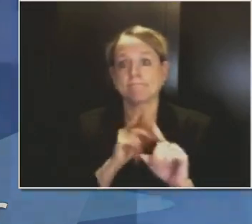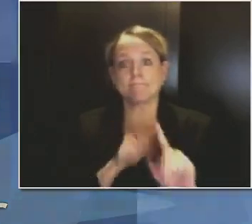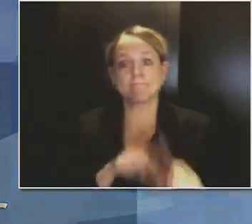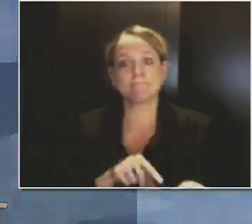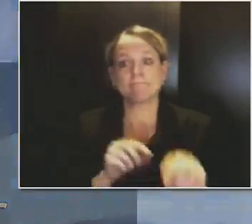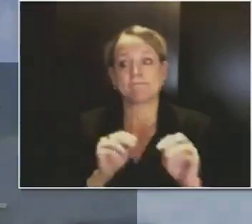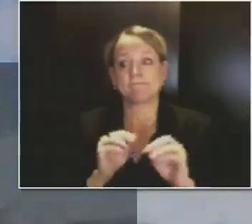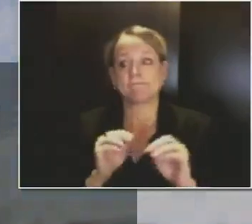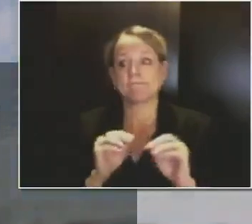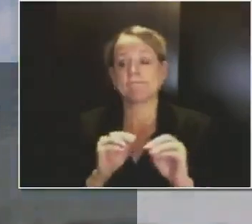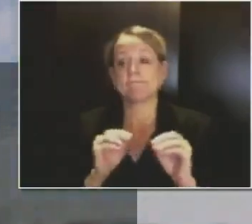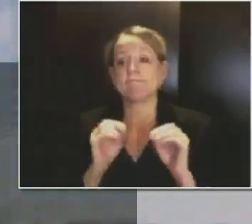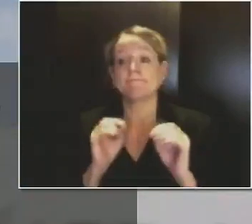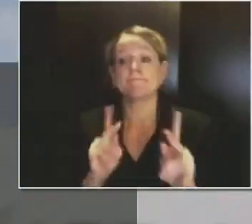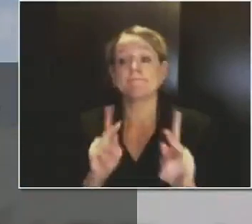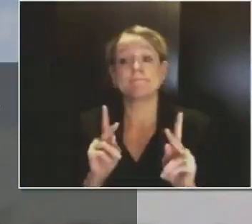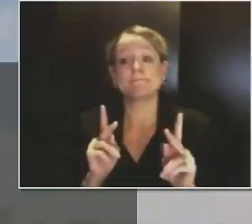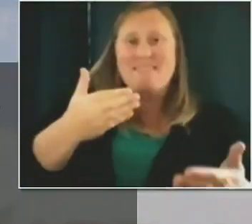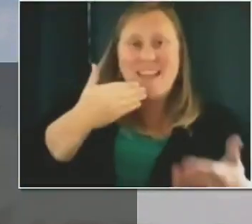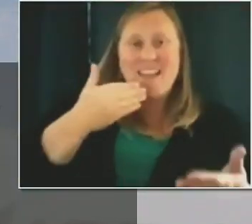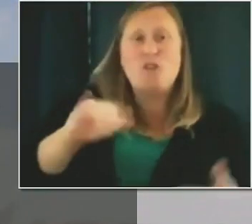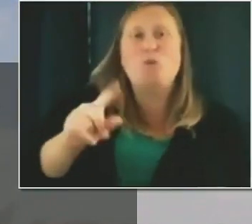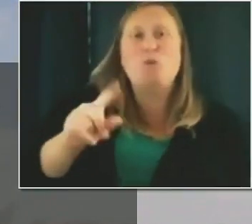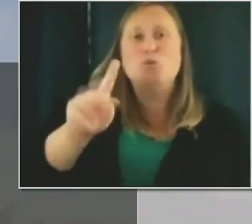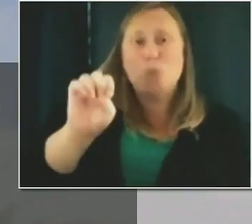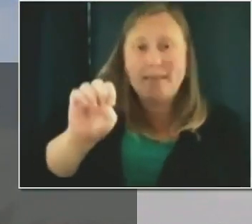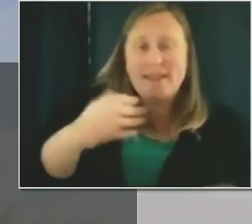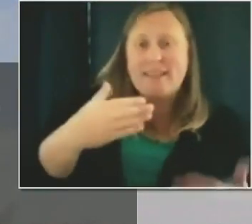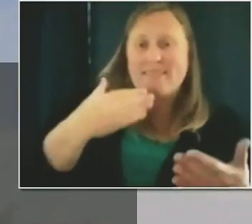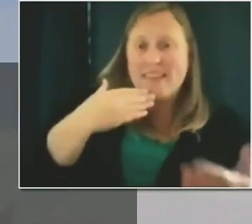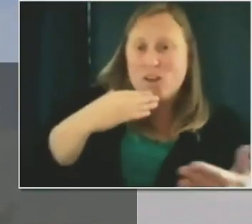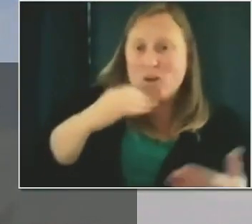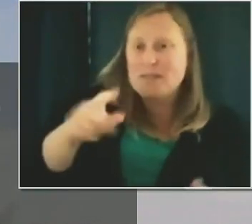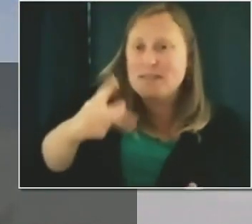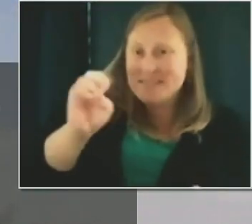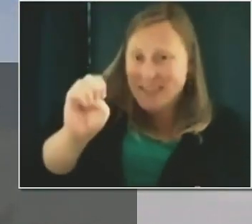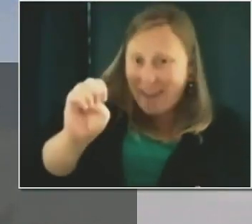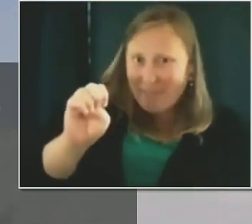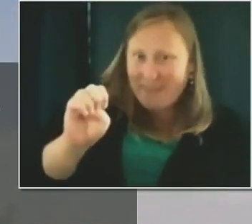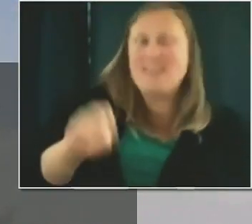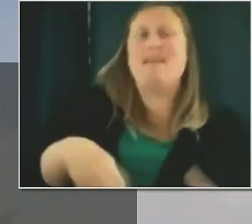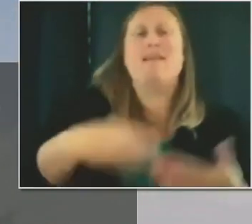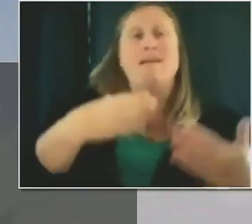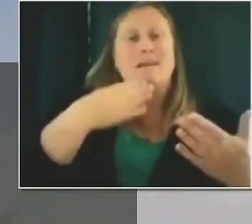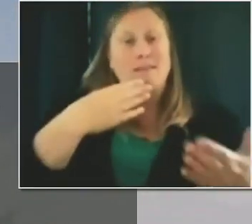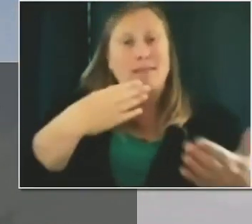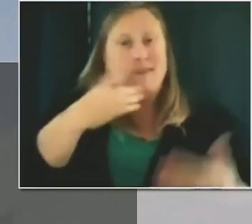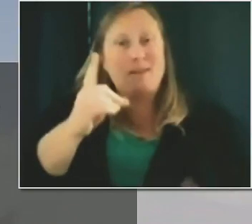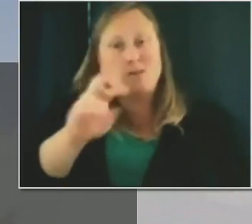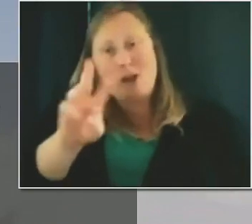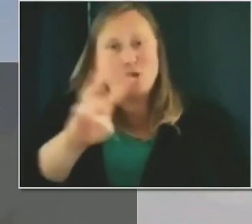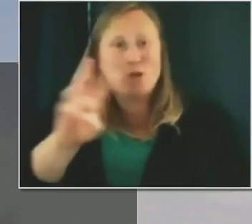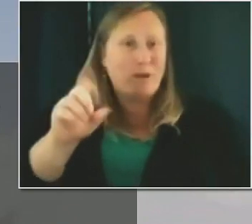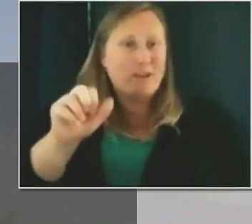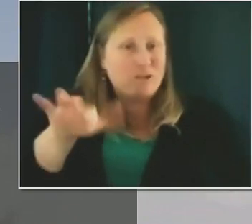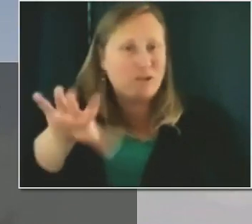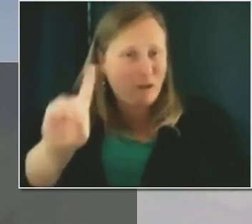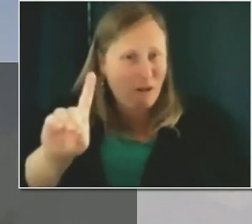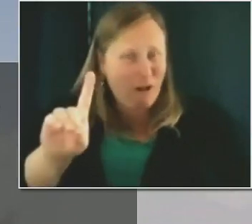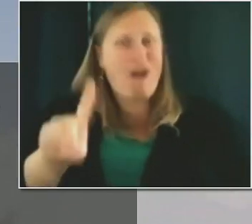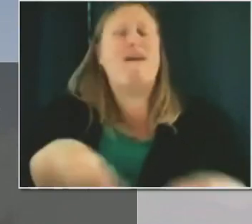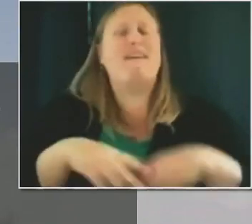the Division of Public Health, and Dr. Westergaard, Chief Medical Officer. And thanks to all of you for participating. We appreciate